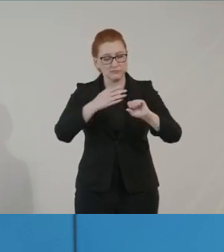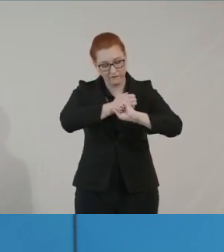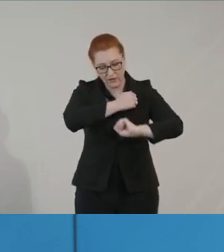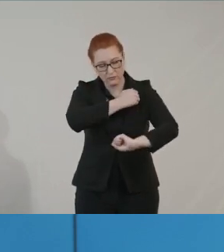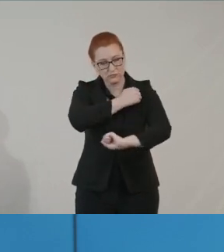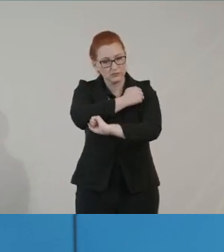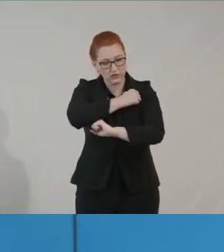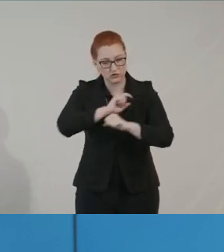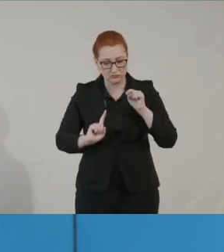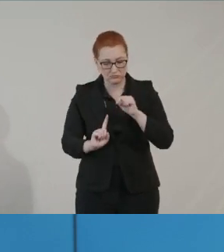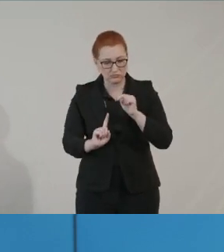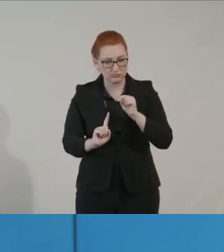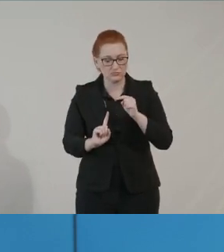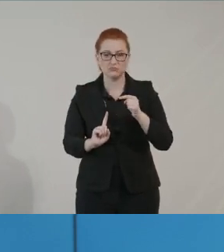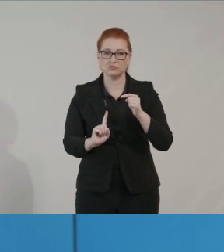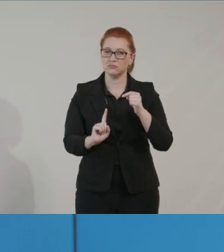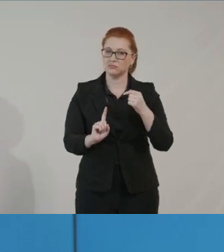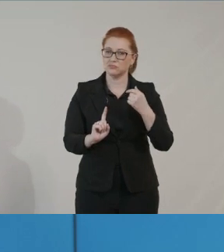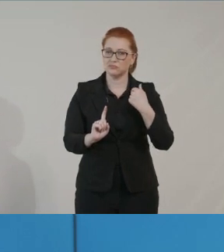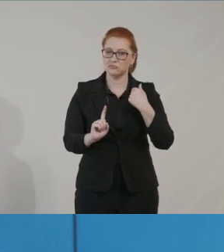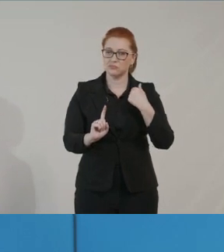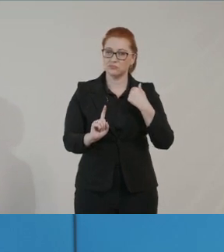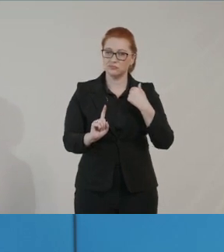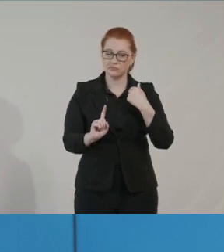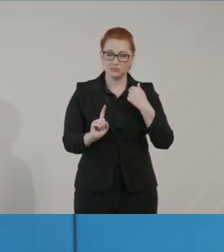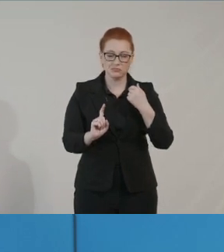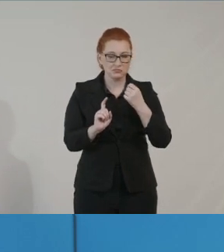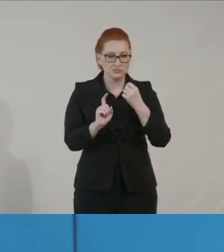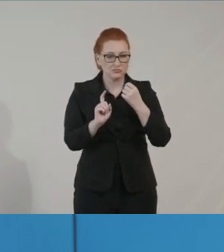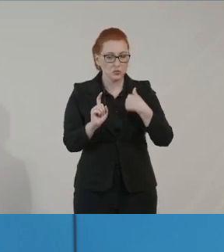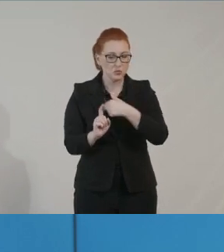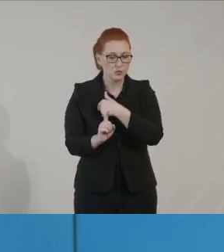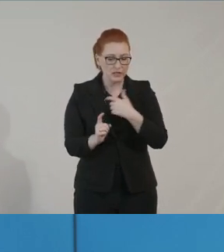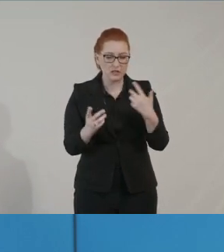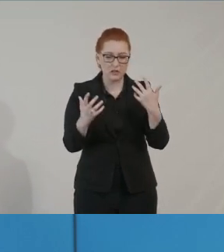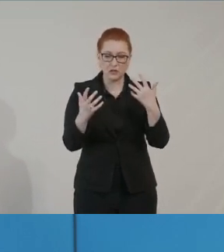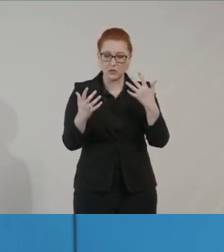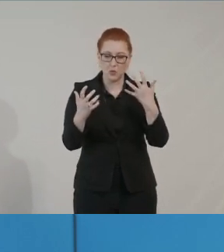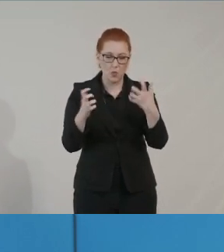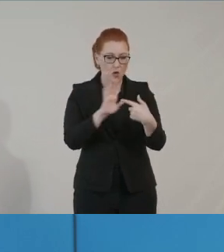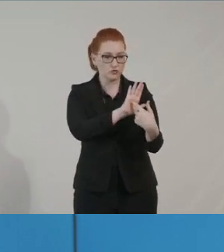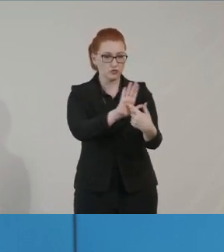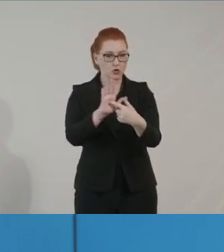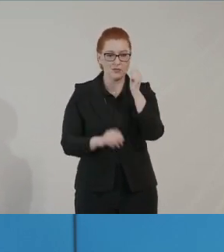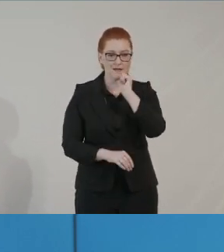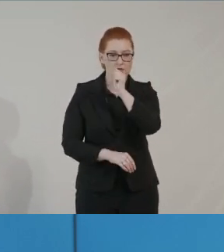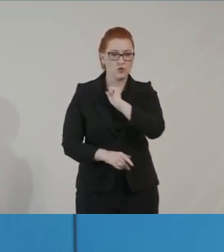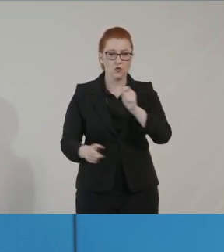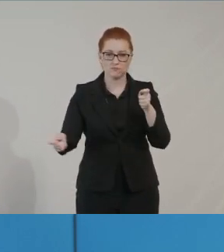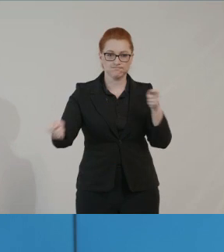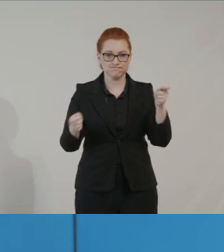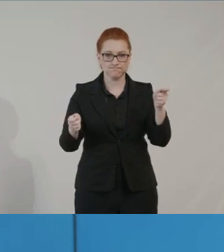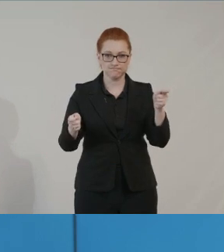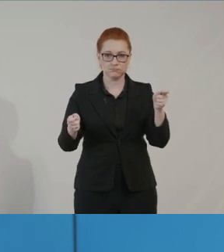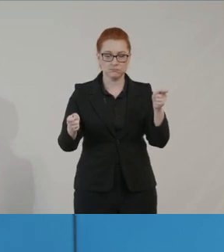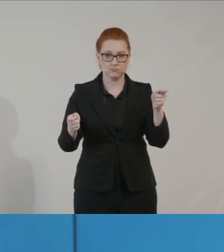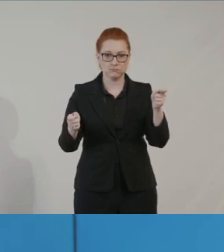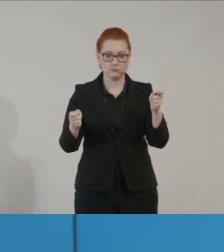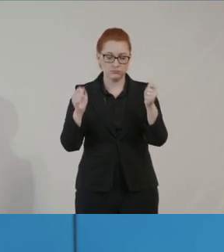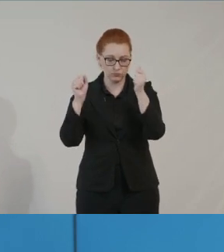where Arizona today has its arms around this virus. It's prepared for what